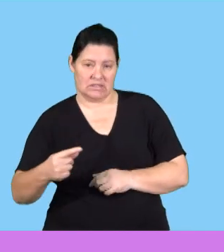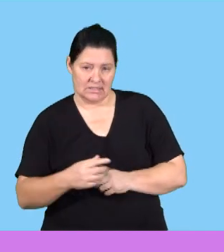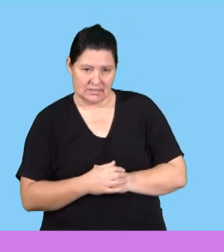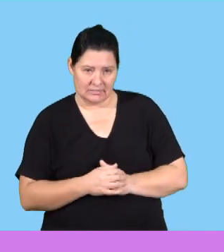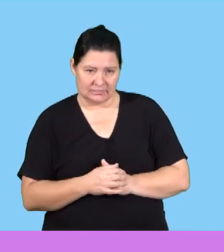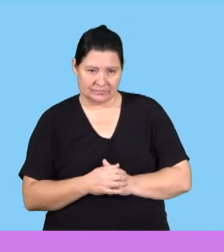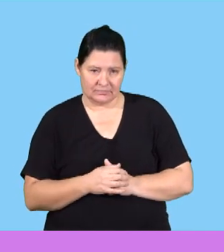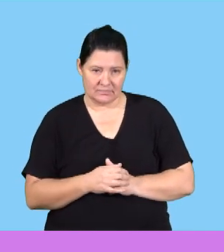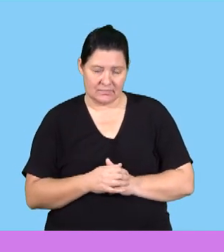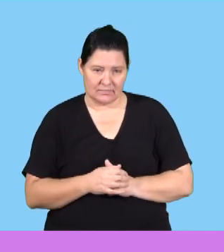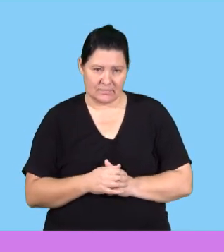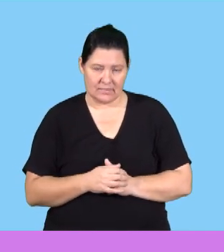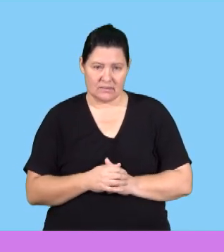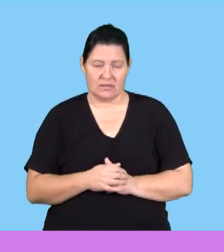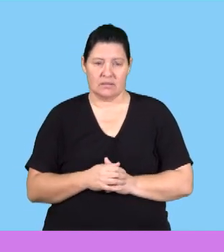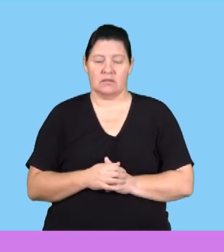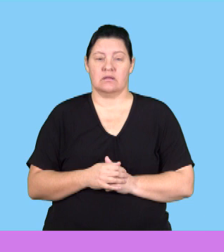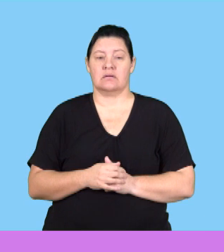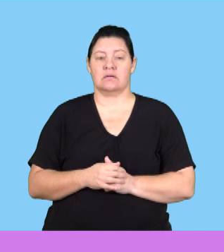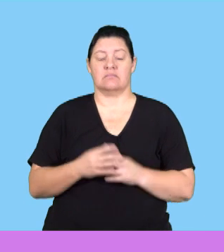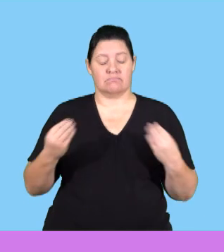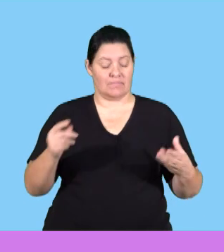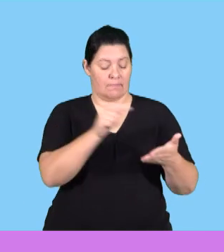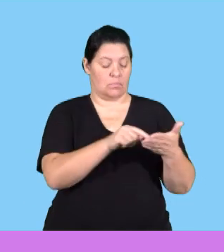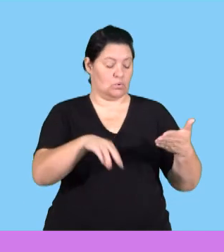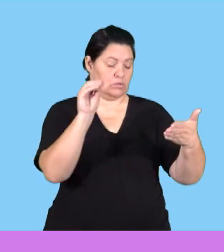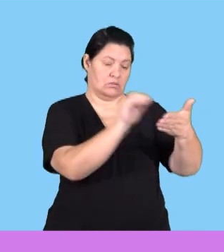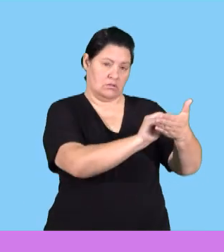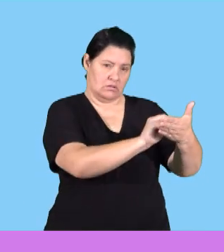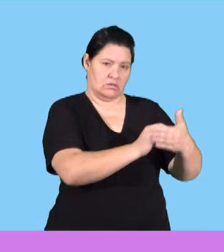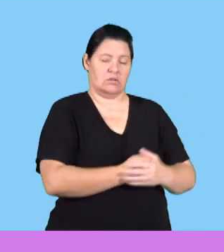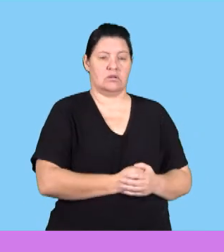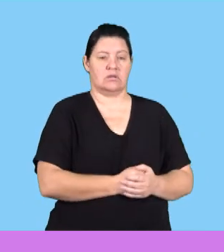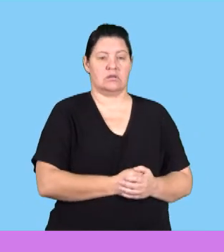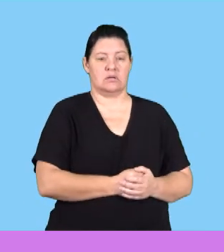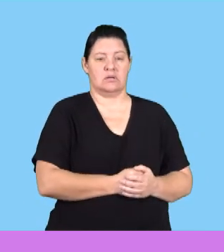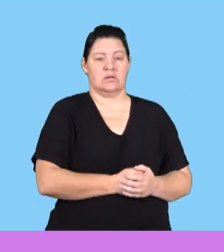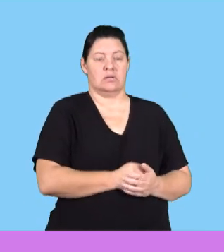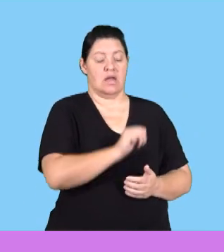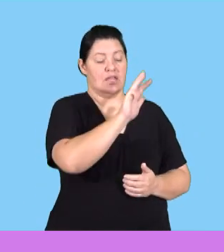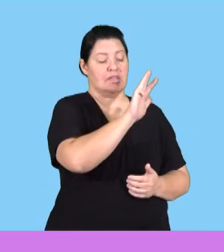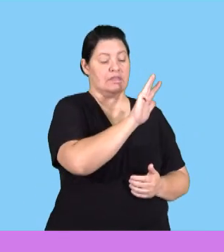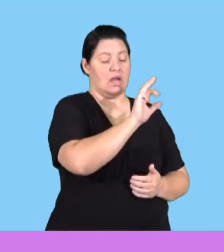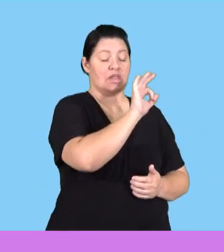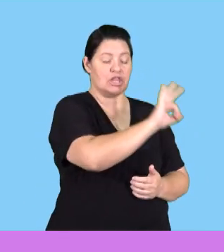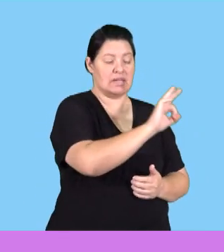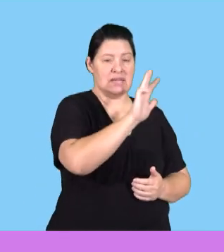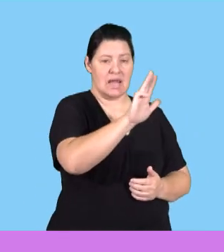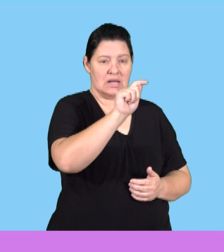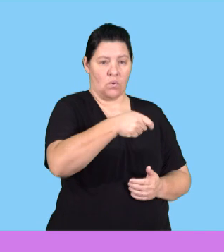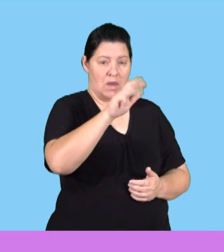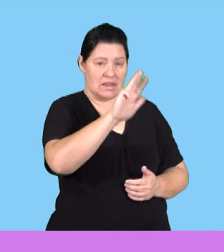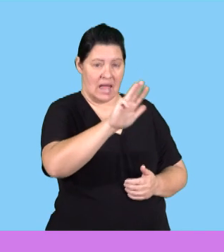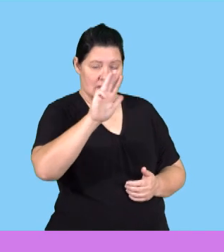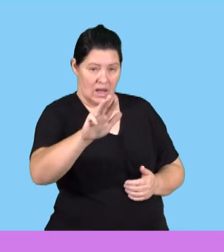2.5 kilograms. So now let us calculate the cost rate. We are going to say 39 rand. I hope